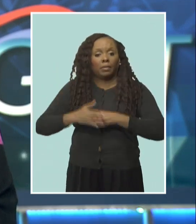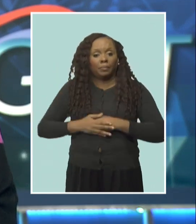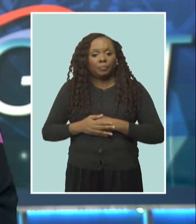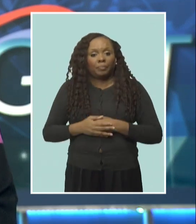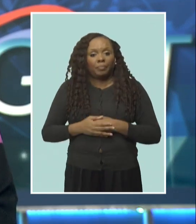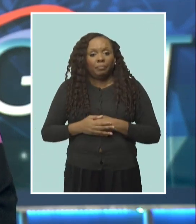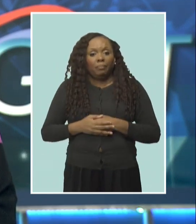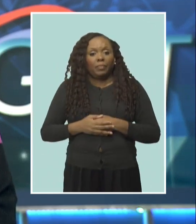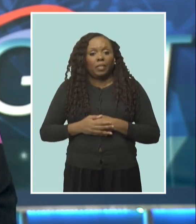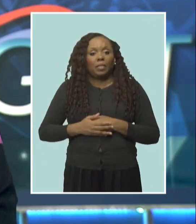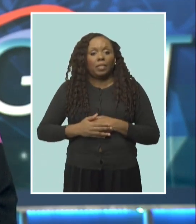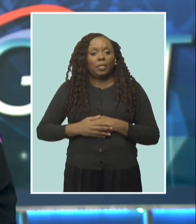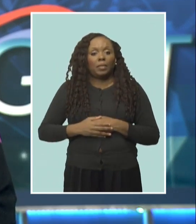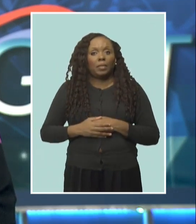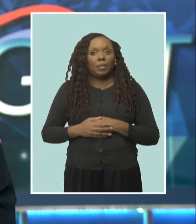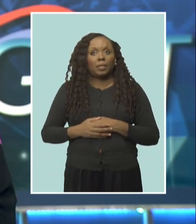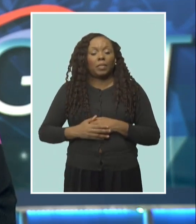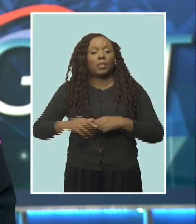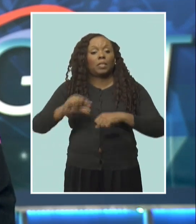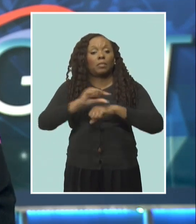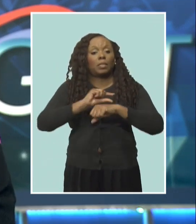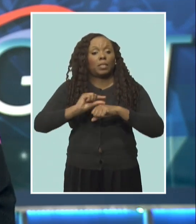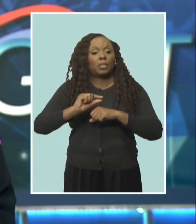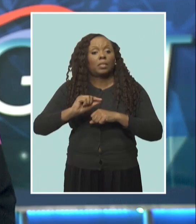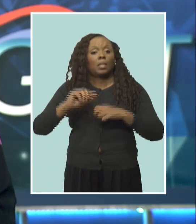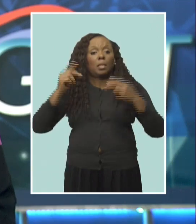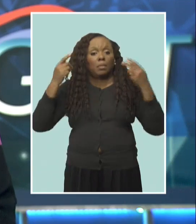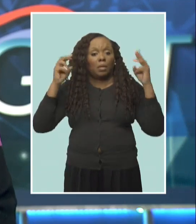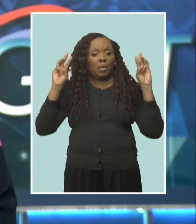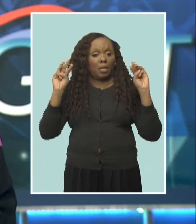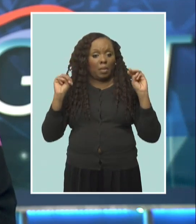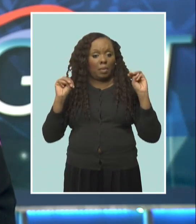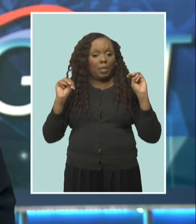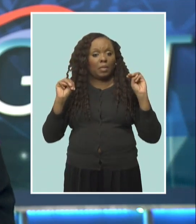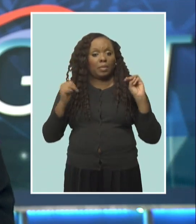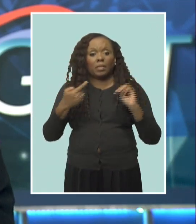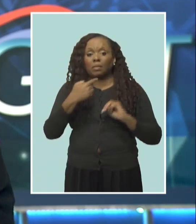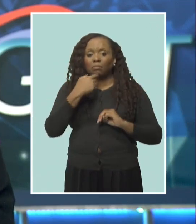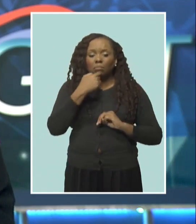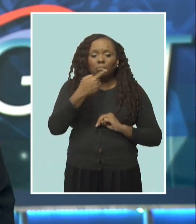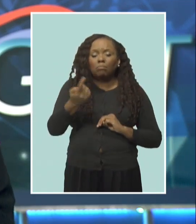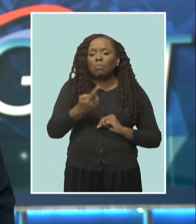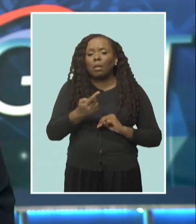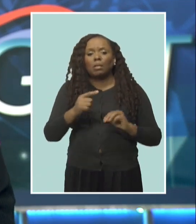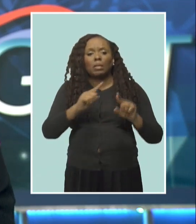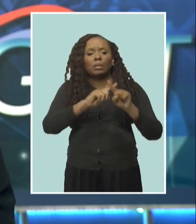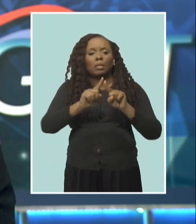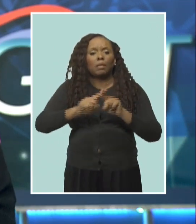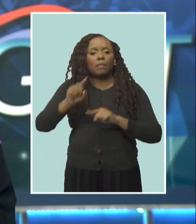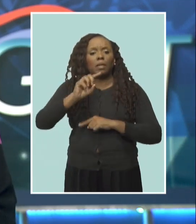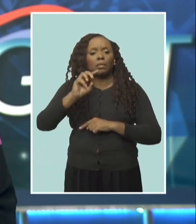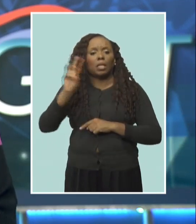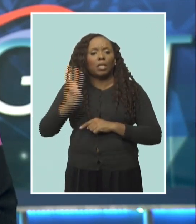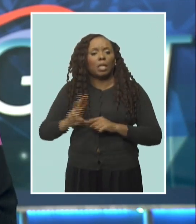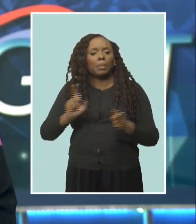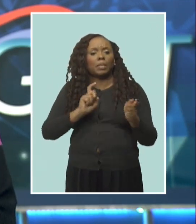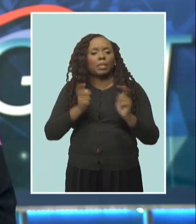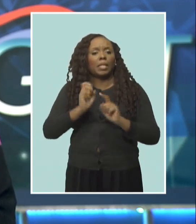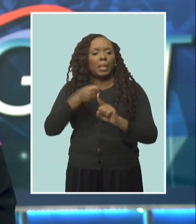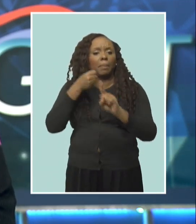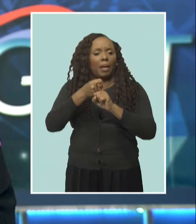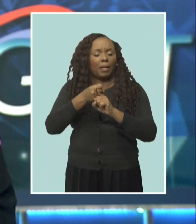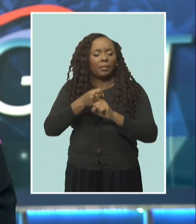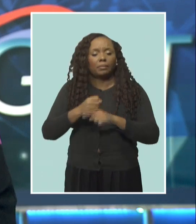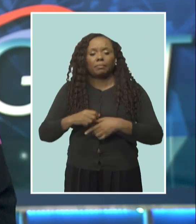Chairman, Grenada's Prime Minister Dickon Mitchell highlighted the effects of climate change on the region, pointing to